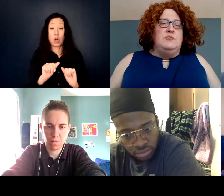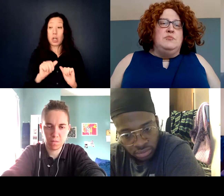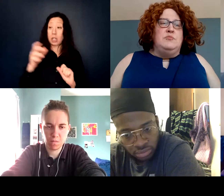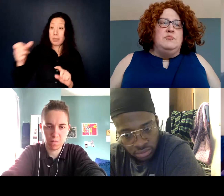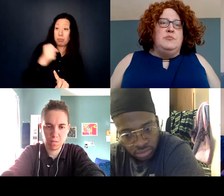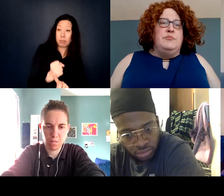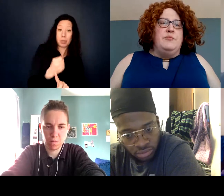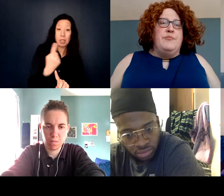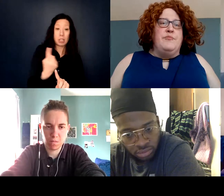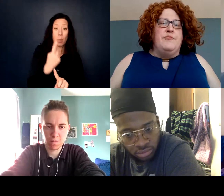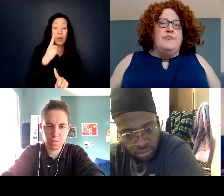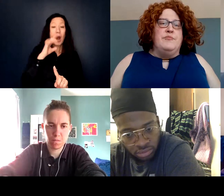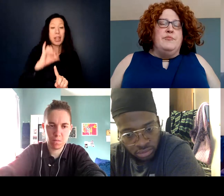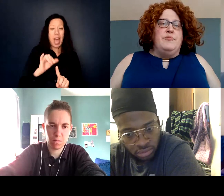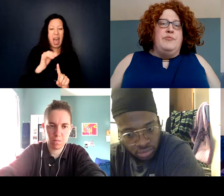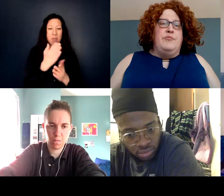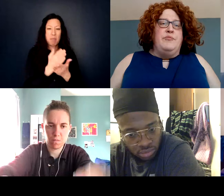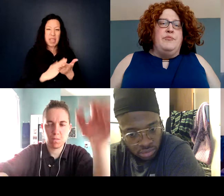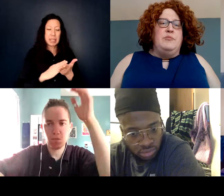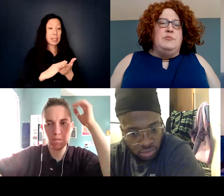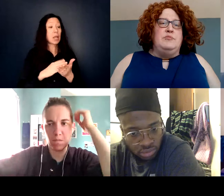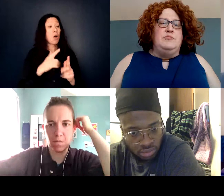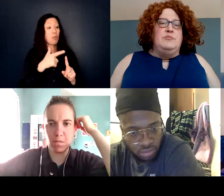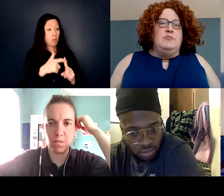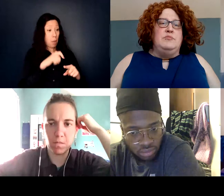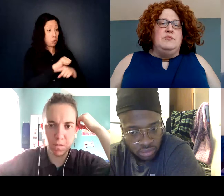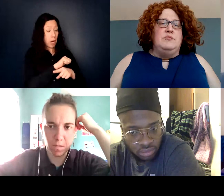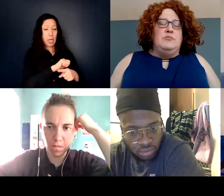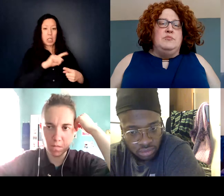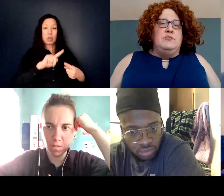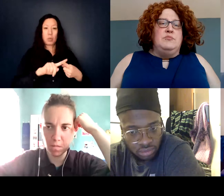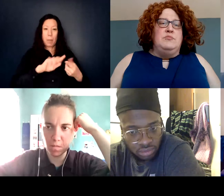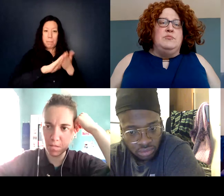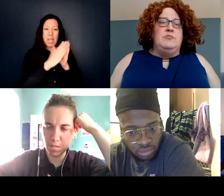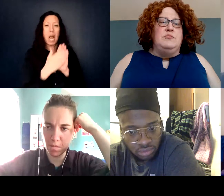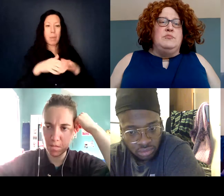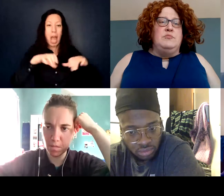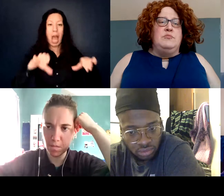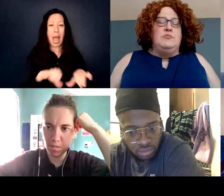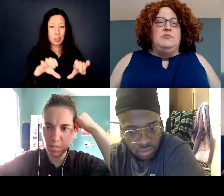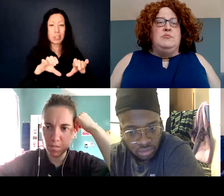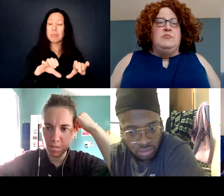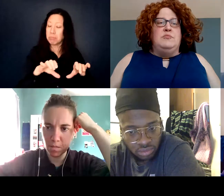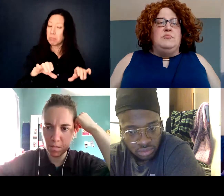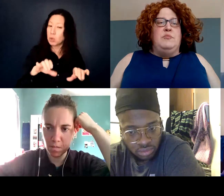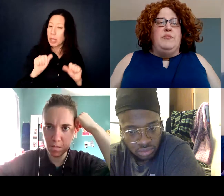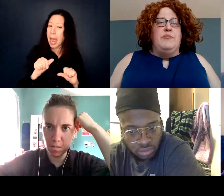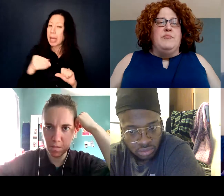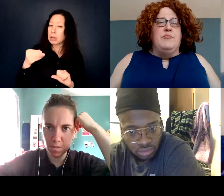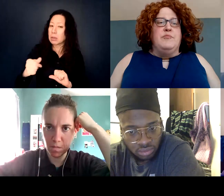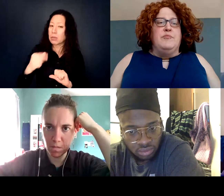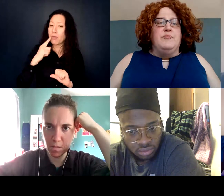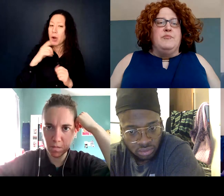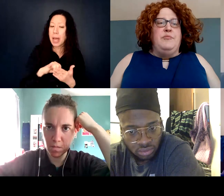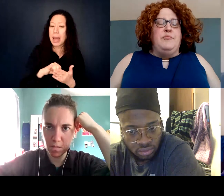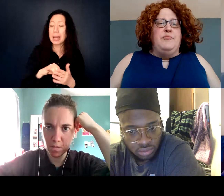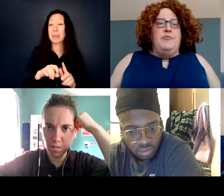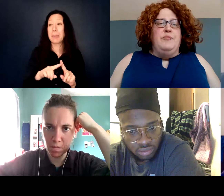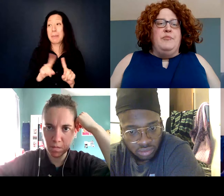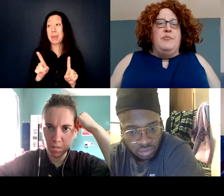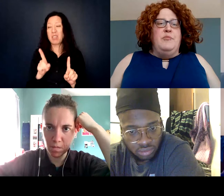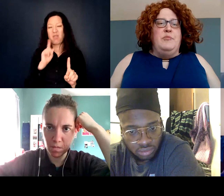piece, but then beyond that, if the staff who is engaging in the training or the